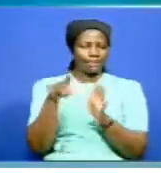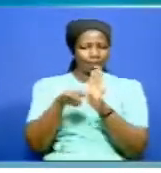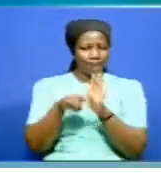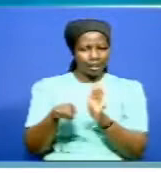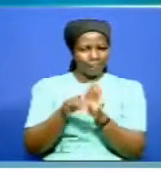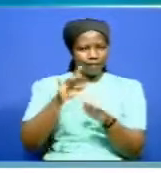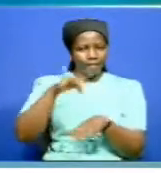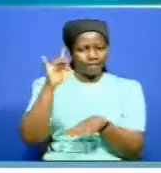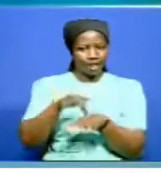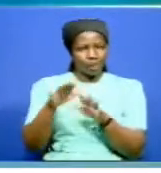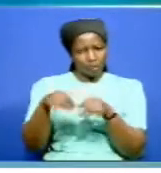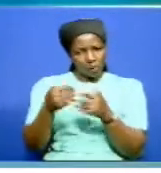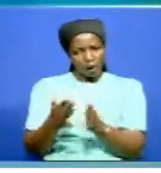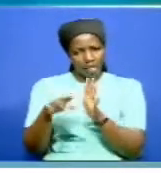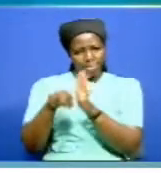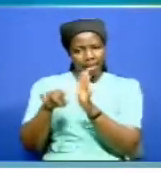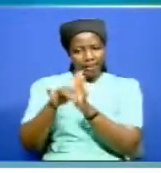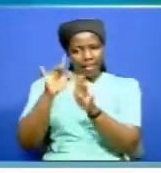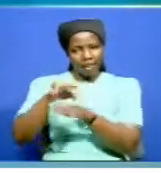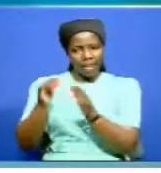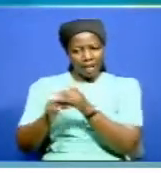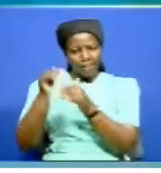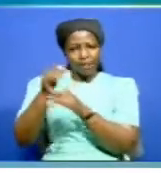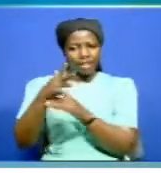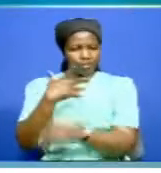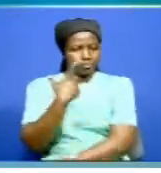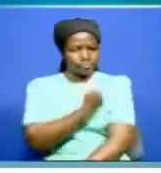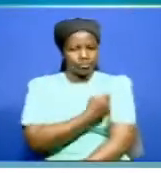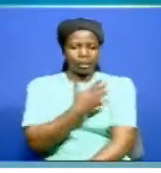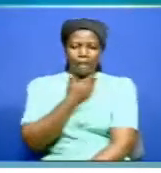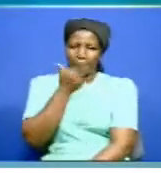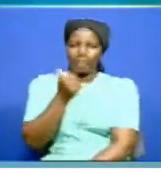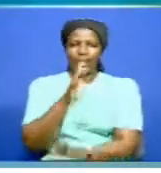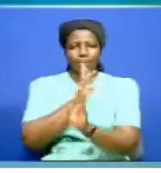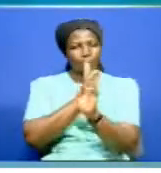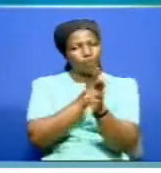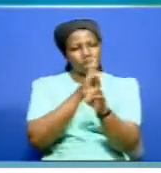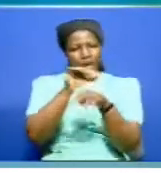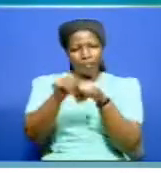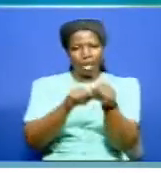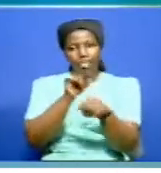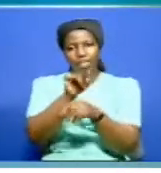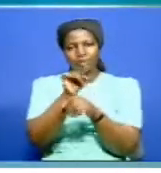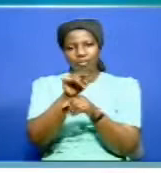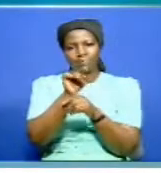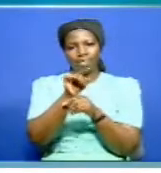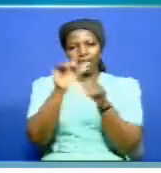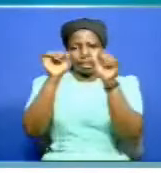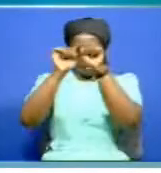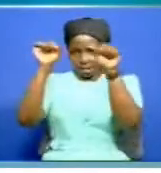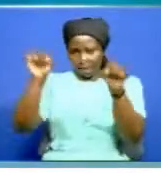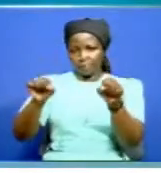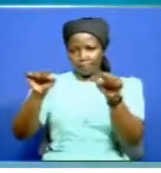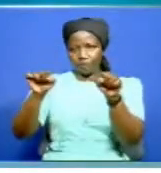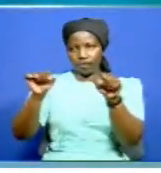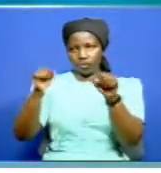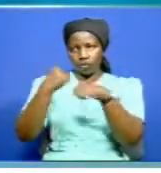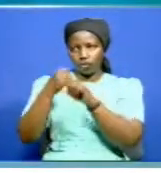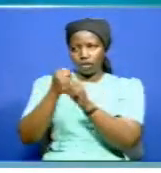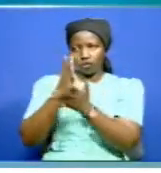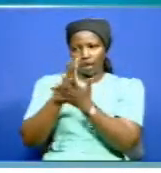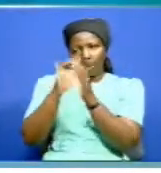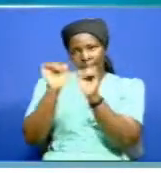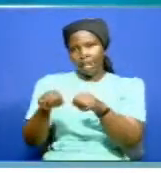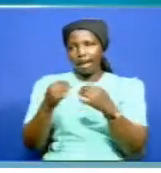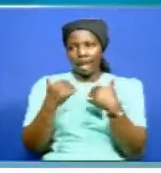event or adverse event following immunization to actually report on this system so that we could be